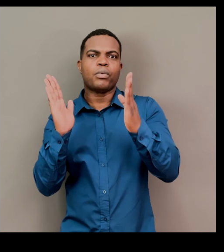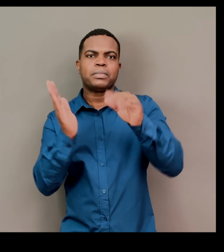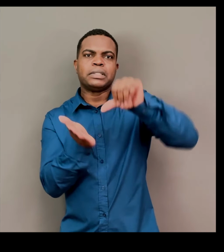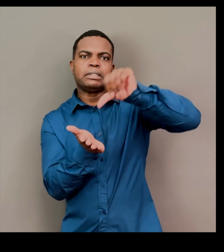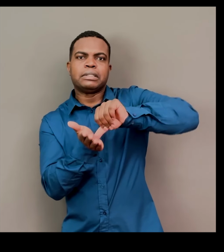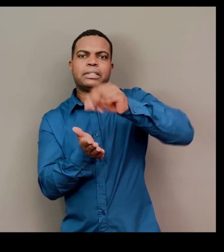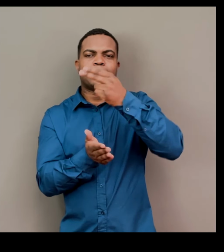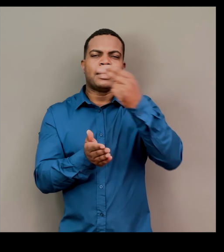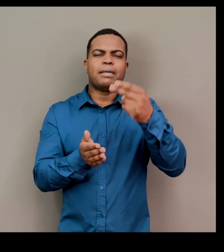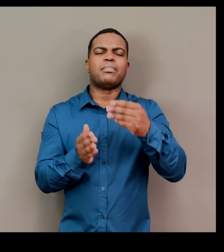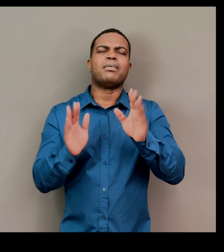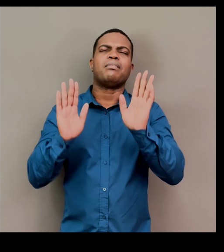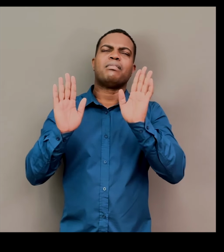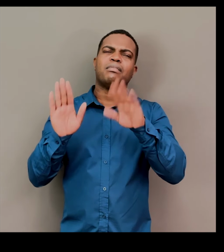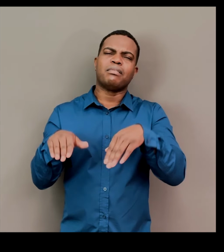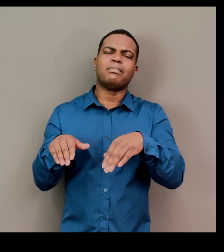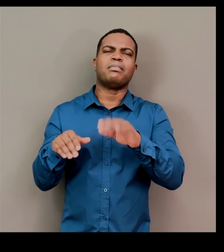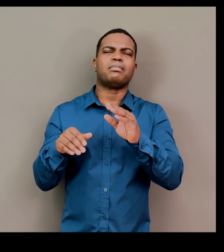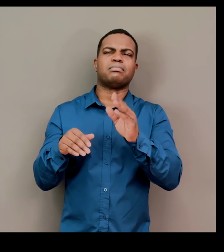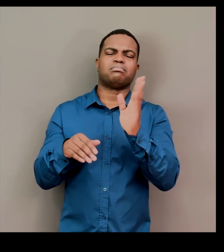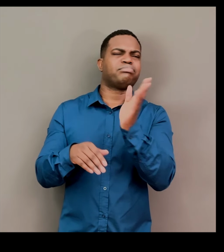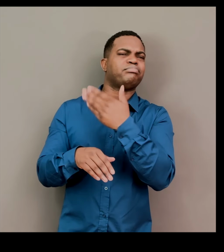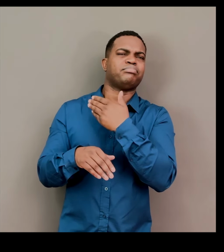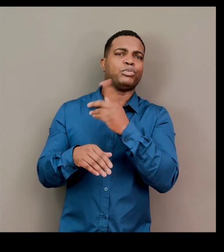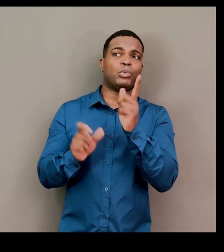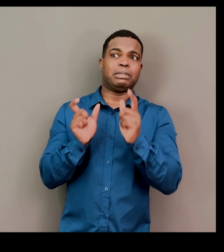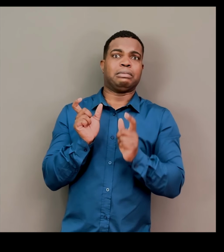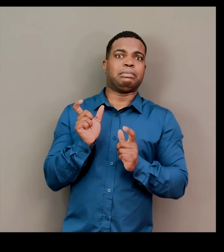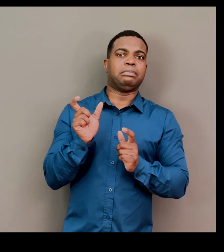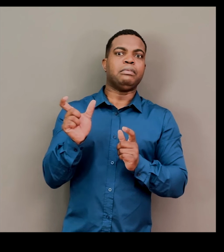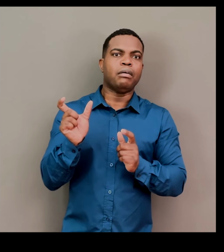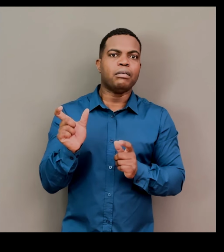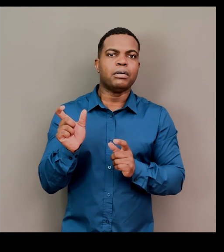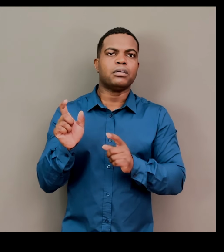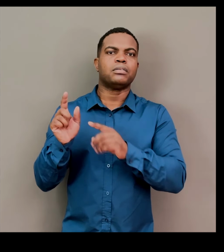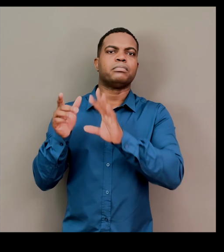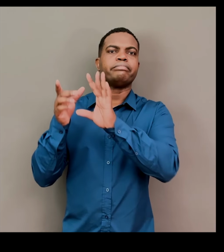help hackers crack your security questions.